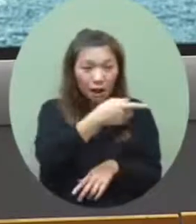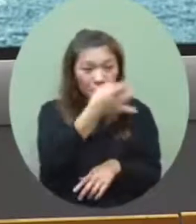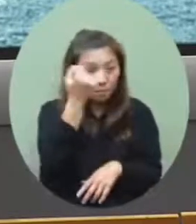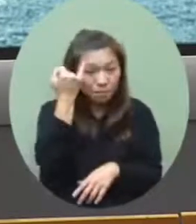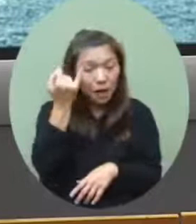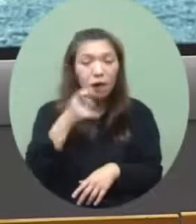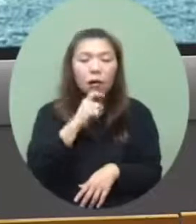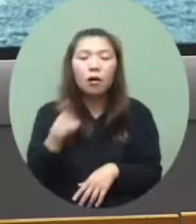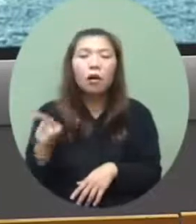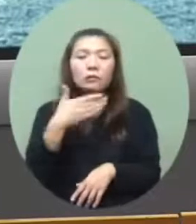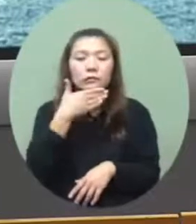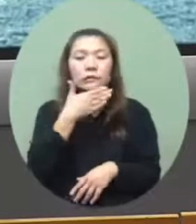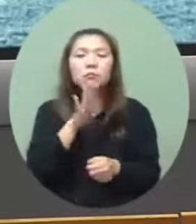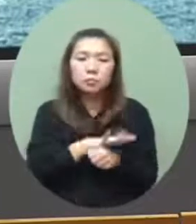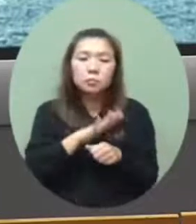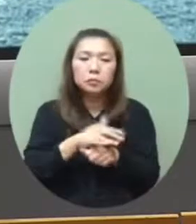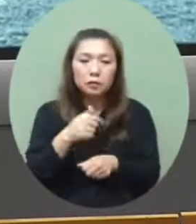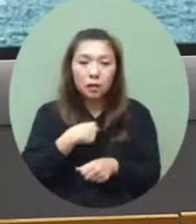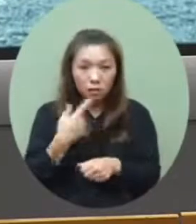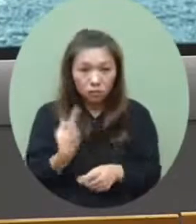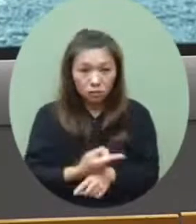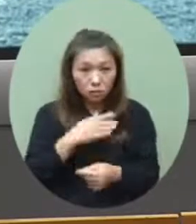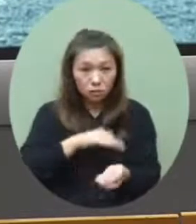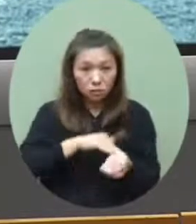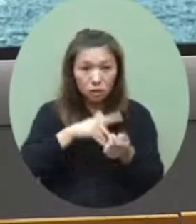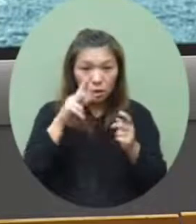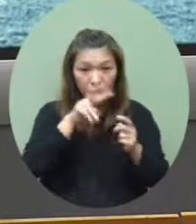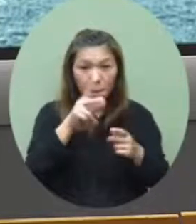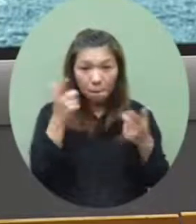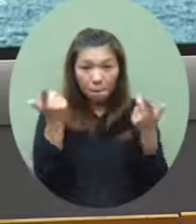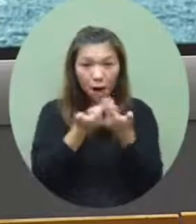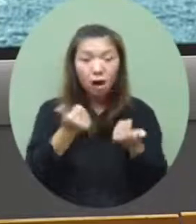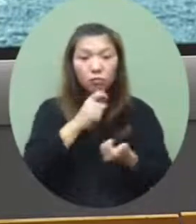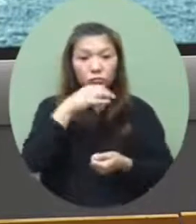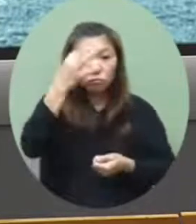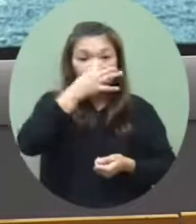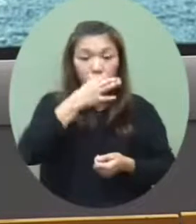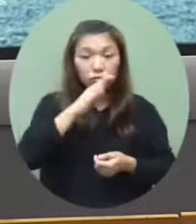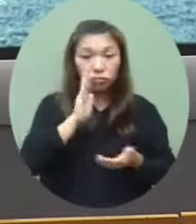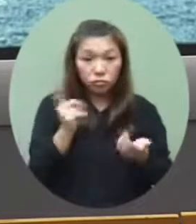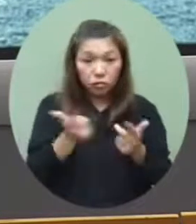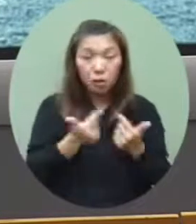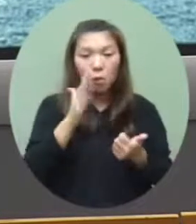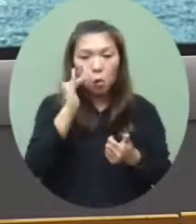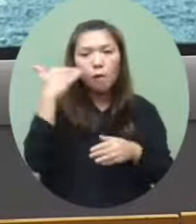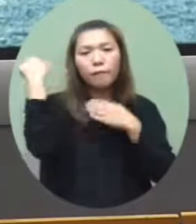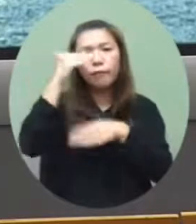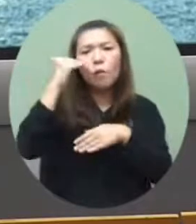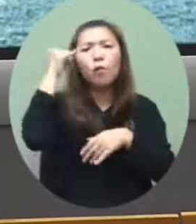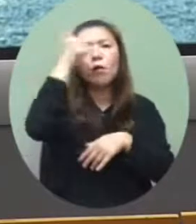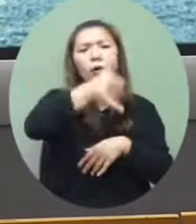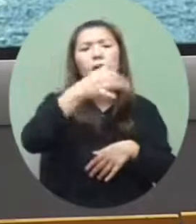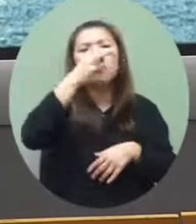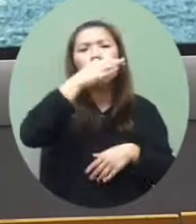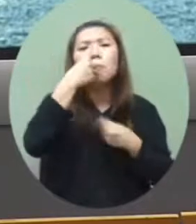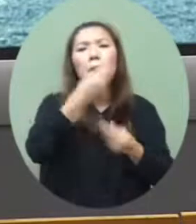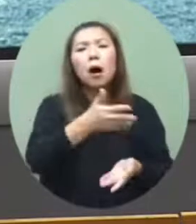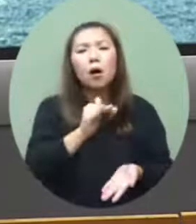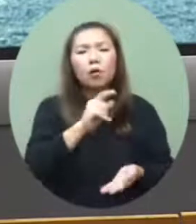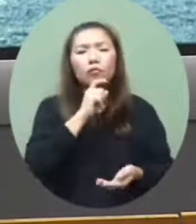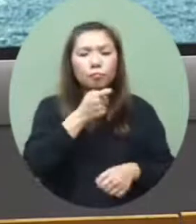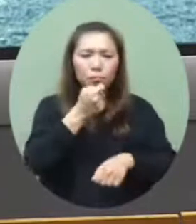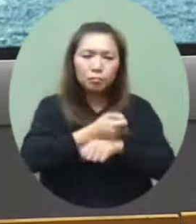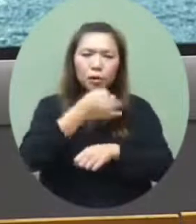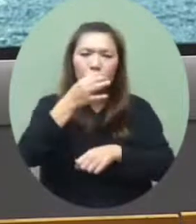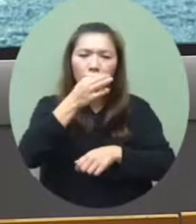bookings in case they are not familiar with the app. And if the case is deemed suitable, then we